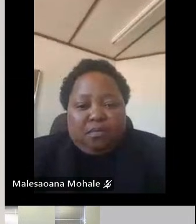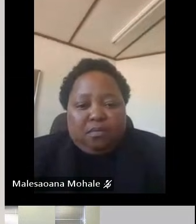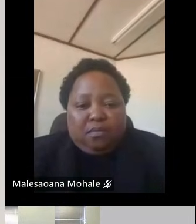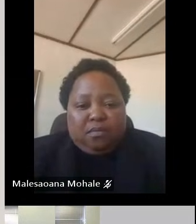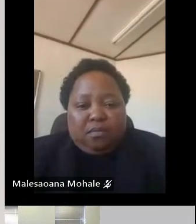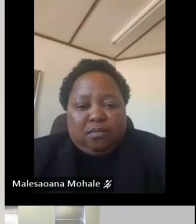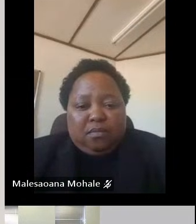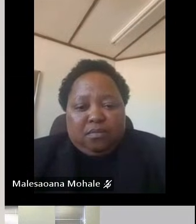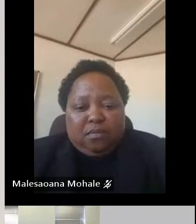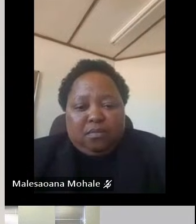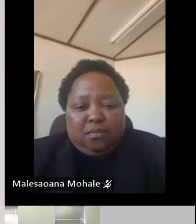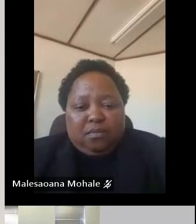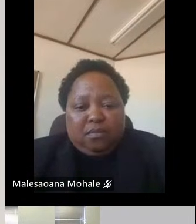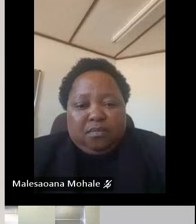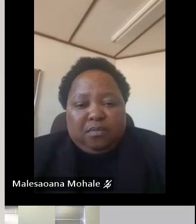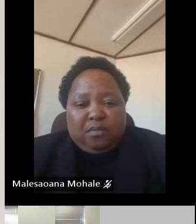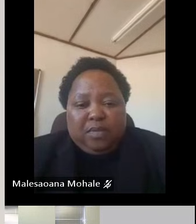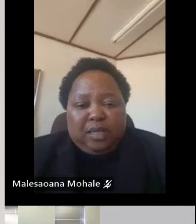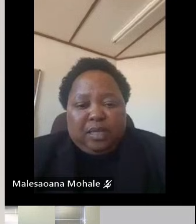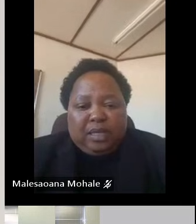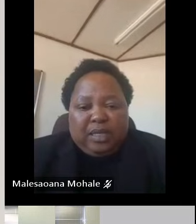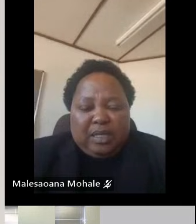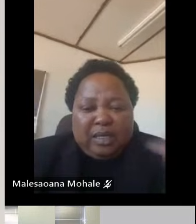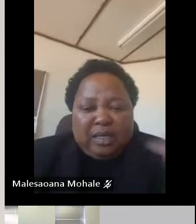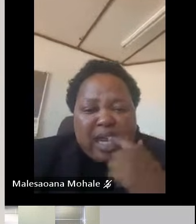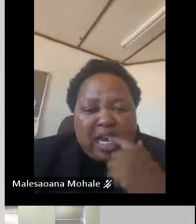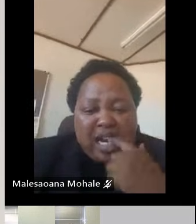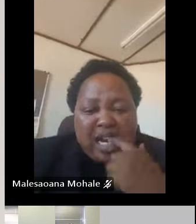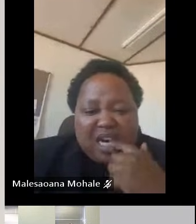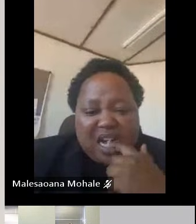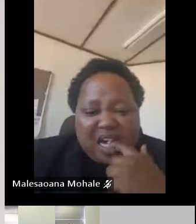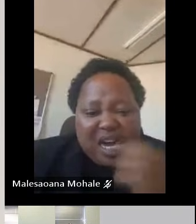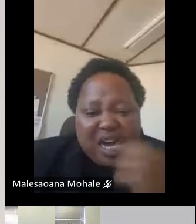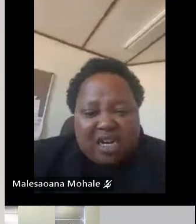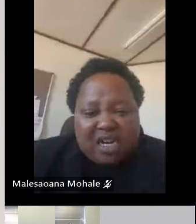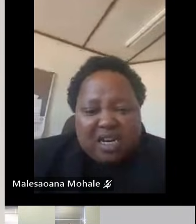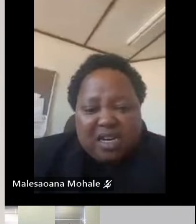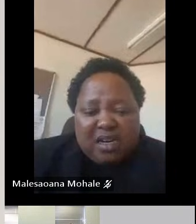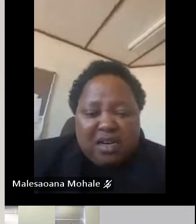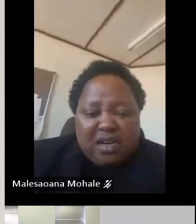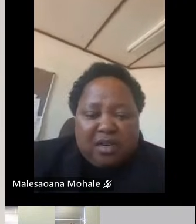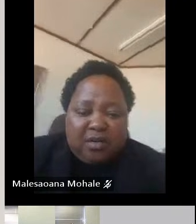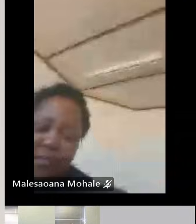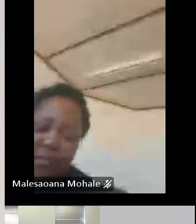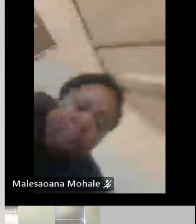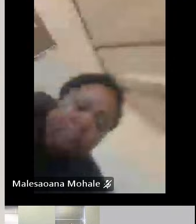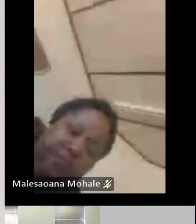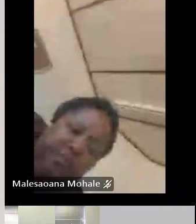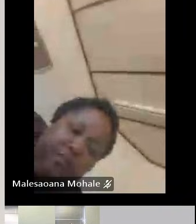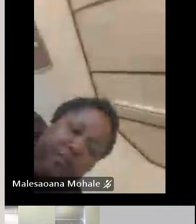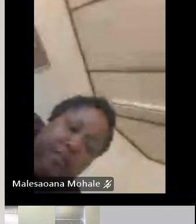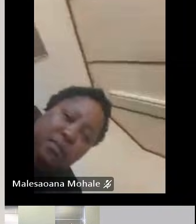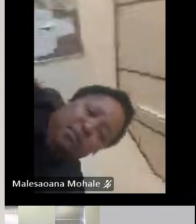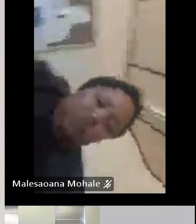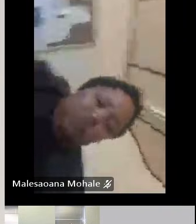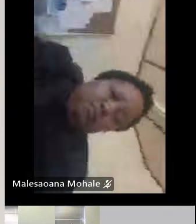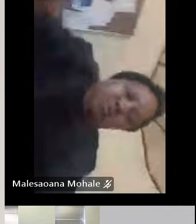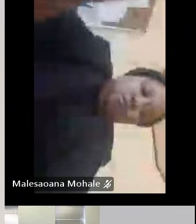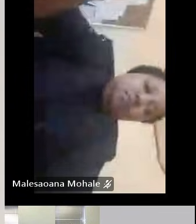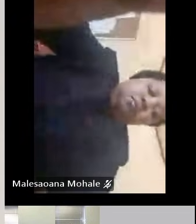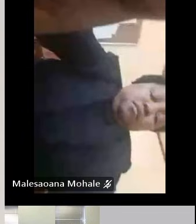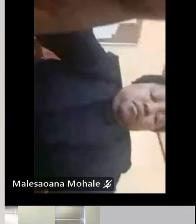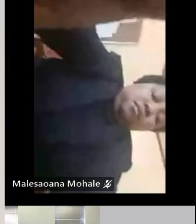help them to relax and have meaningful participation. And there's this other important issue of our